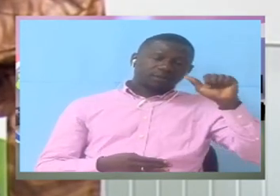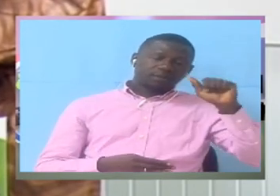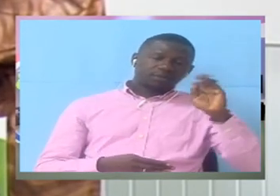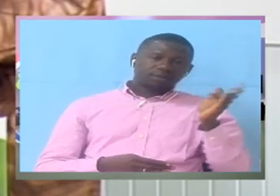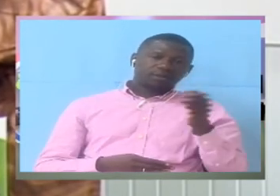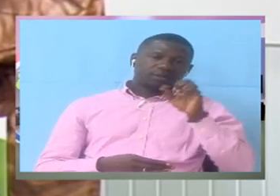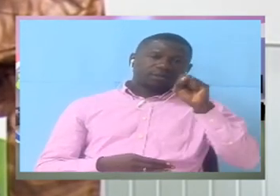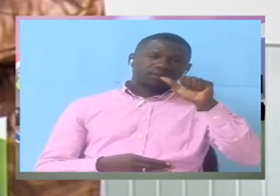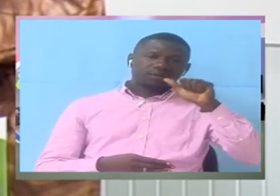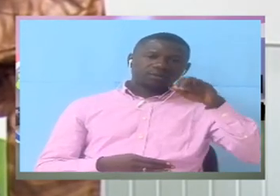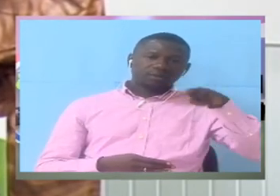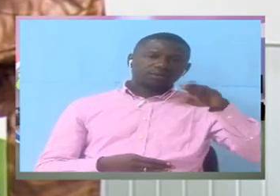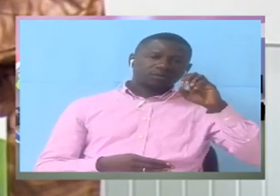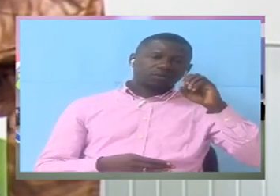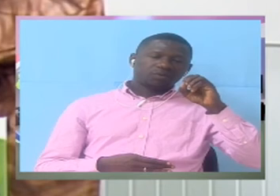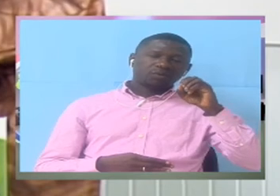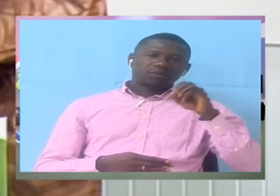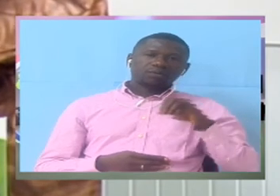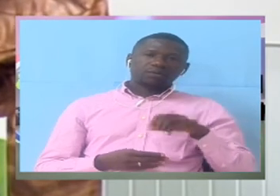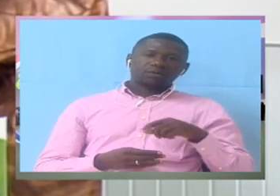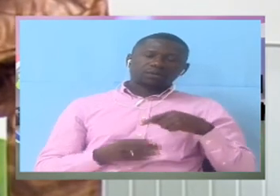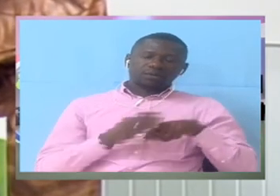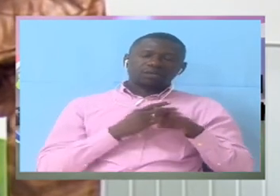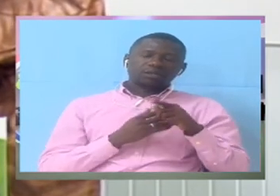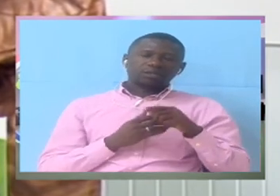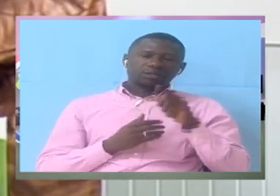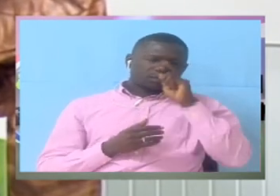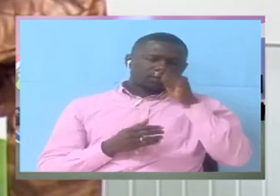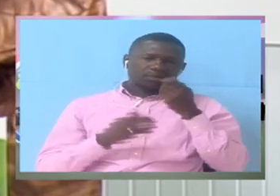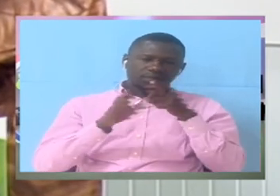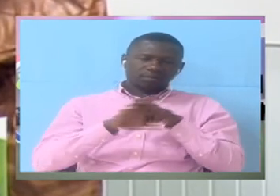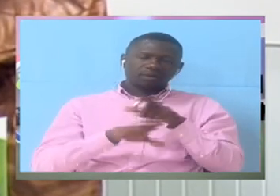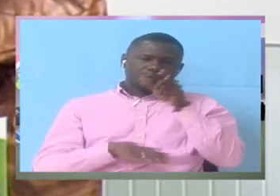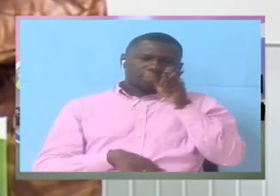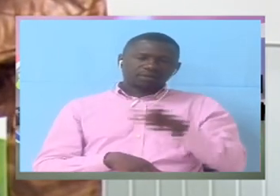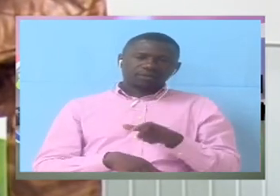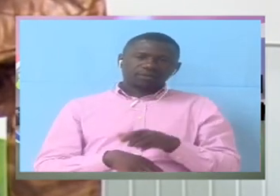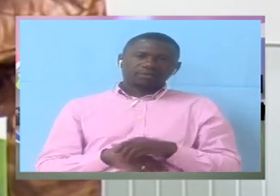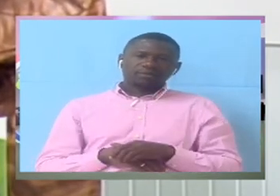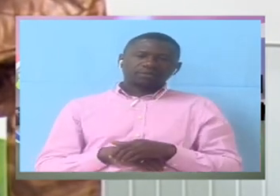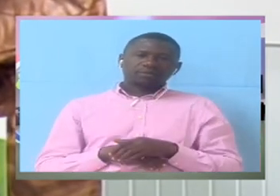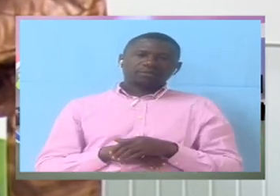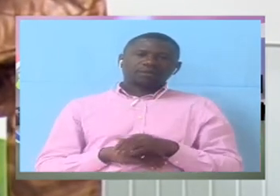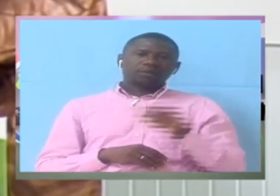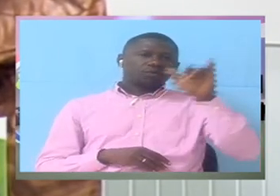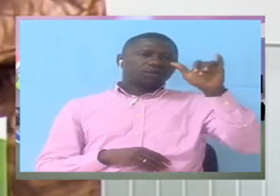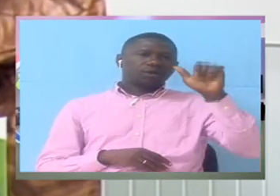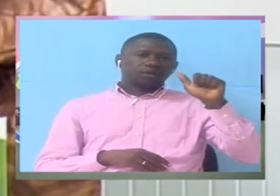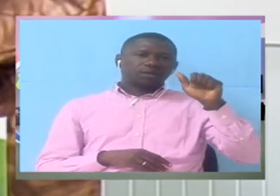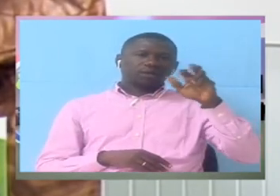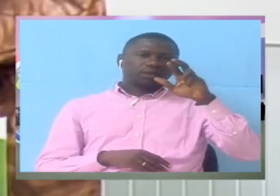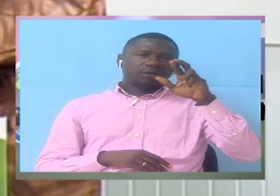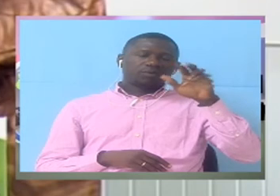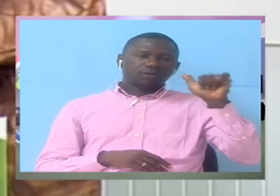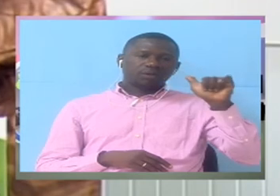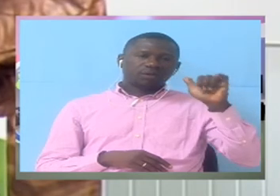I think that's it. Yeah, the invincible, the late. The late invincible. Yadram.